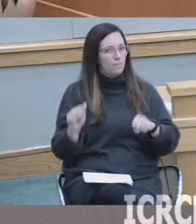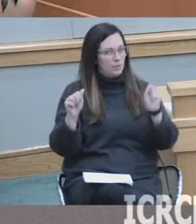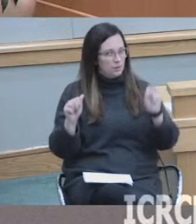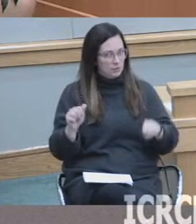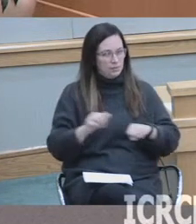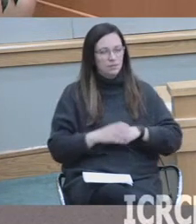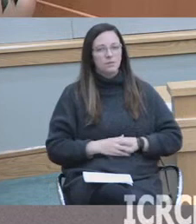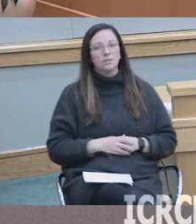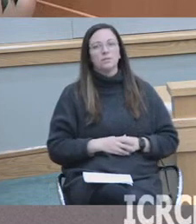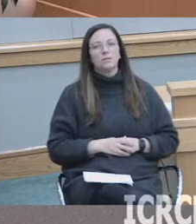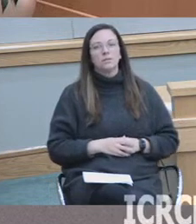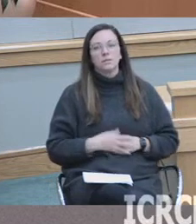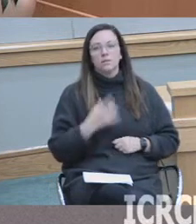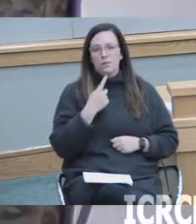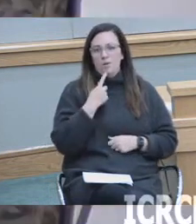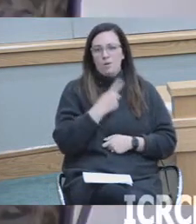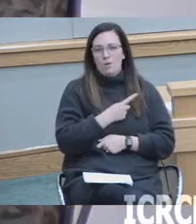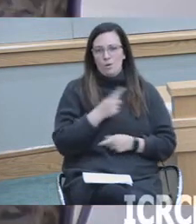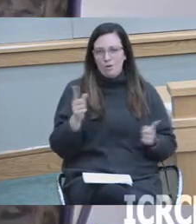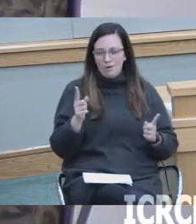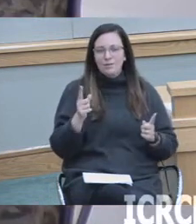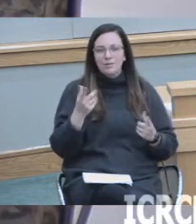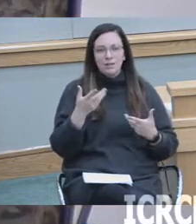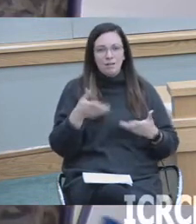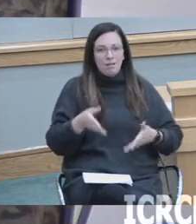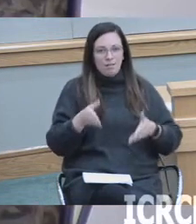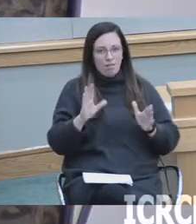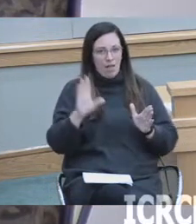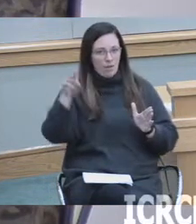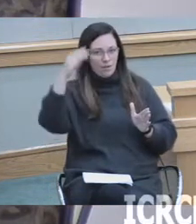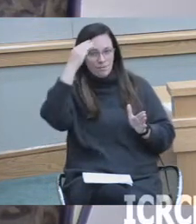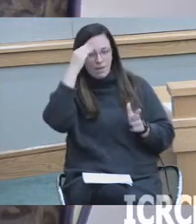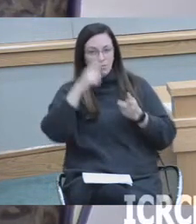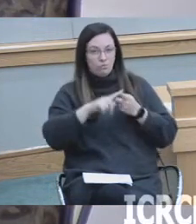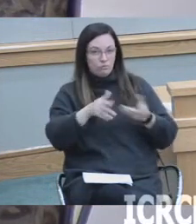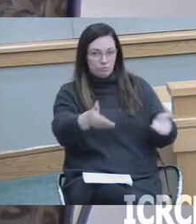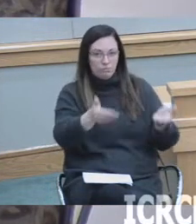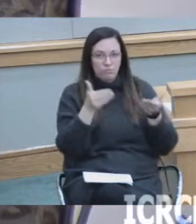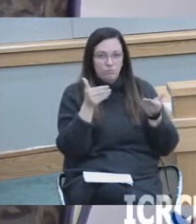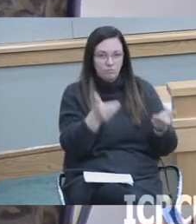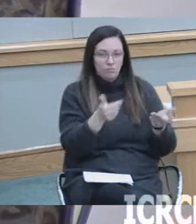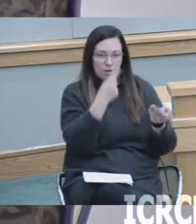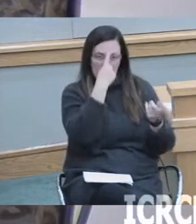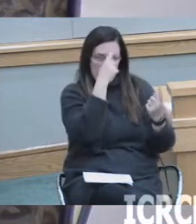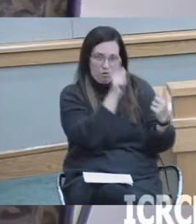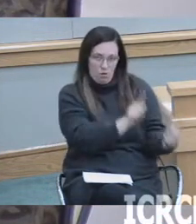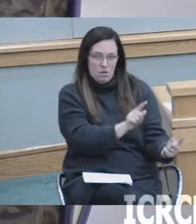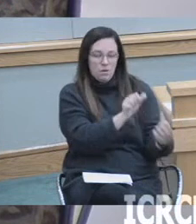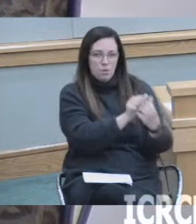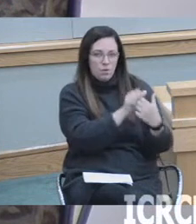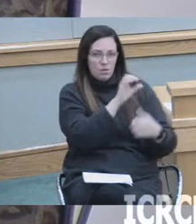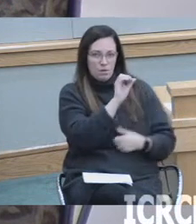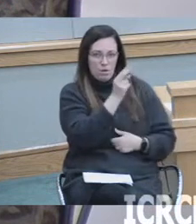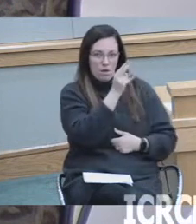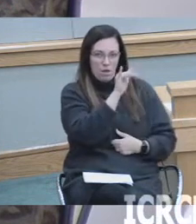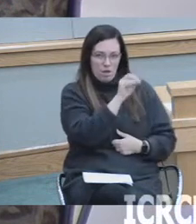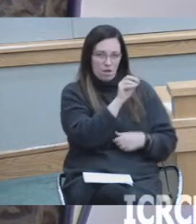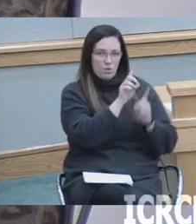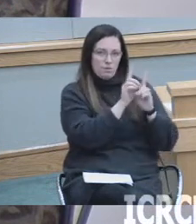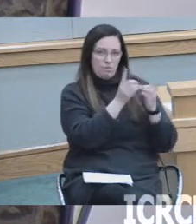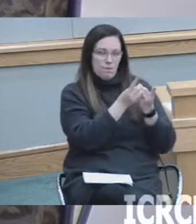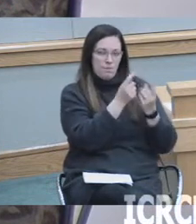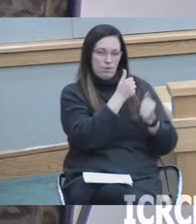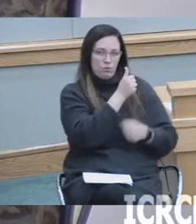Yes. An ordinance authorizing the mayor to execute an agreement with the Ohio Department of